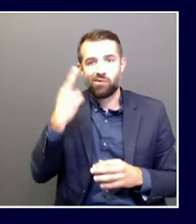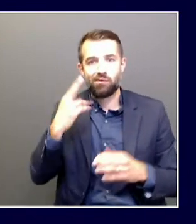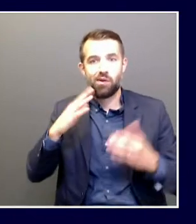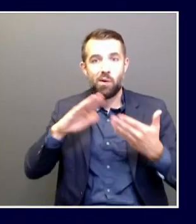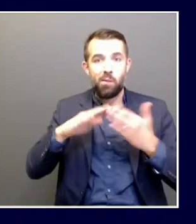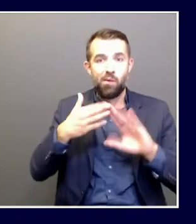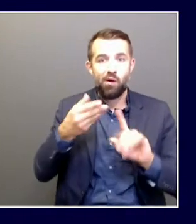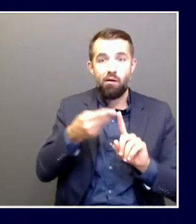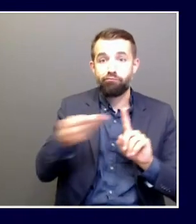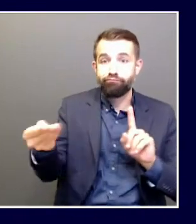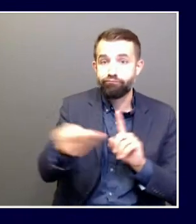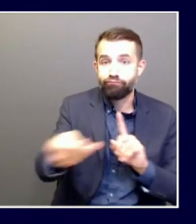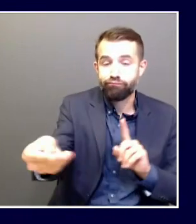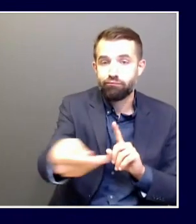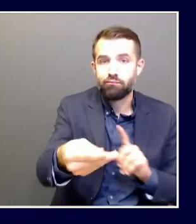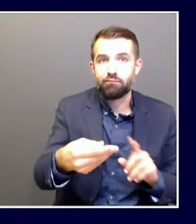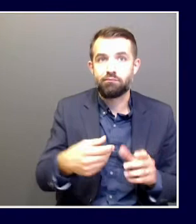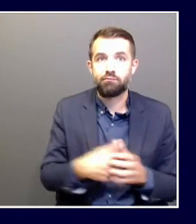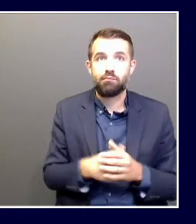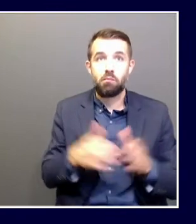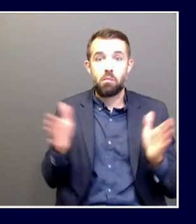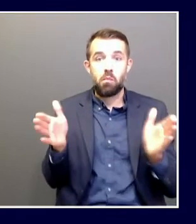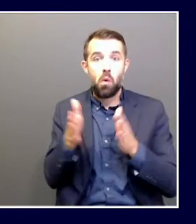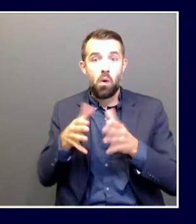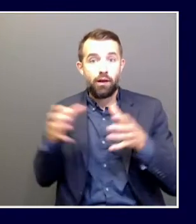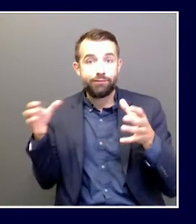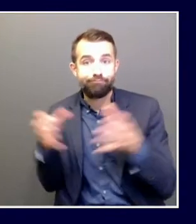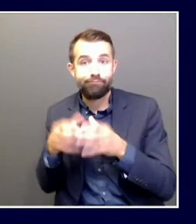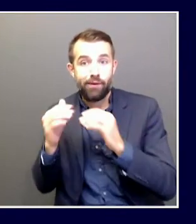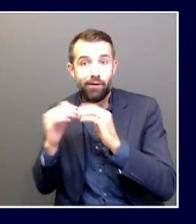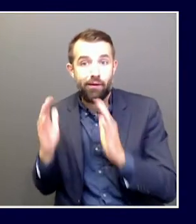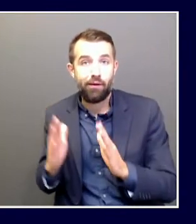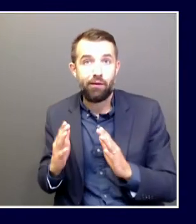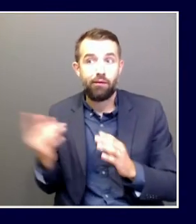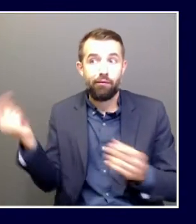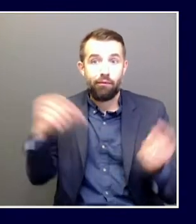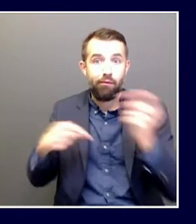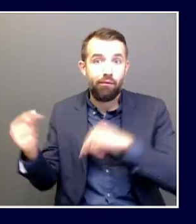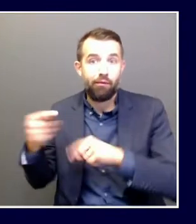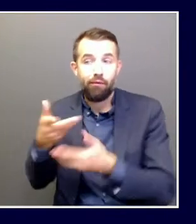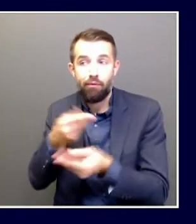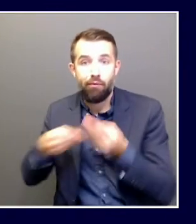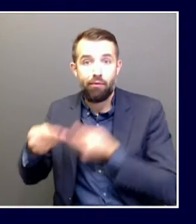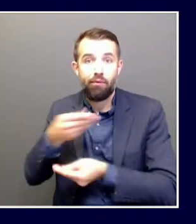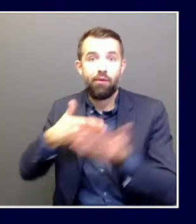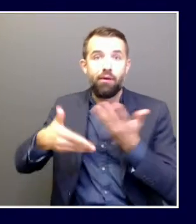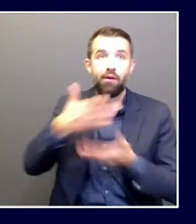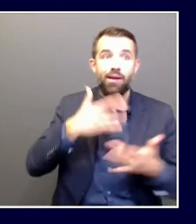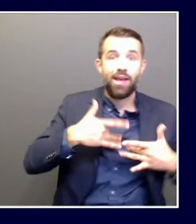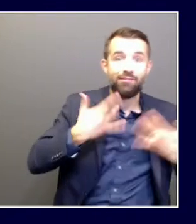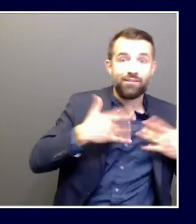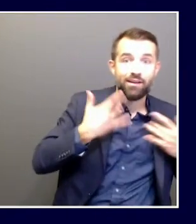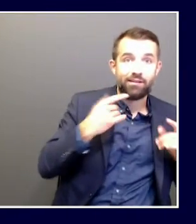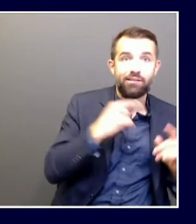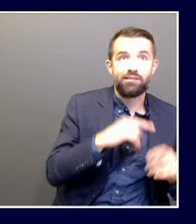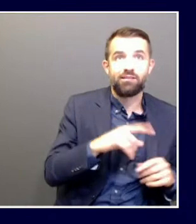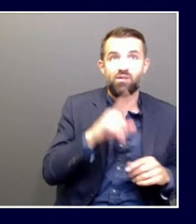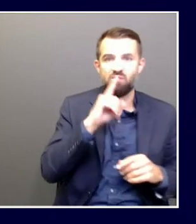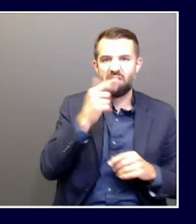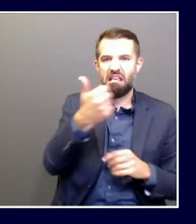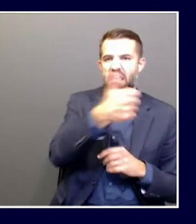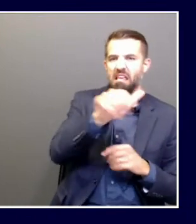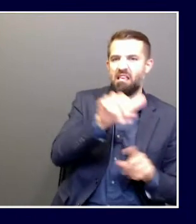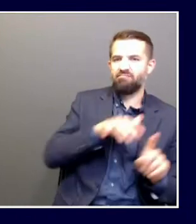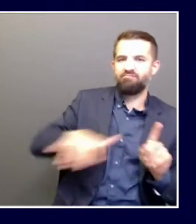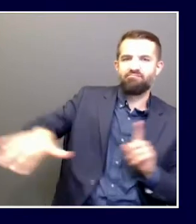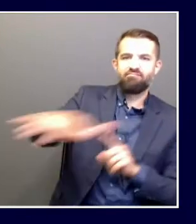that including small gatherings at folks' homes, other types of social events, anywhere where people are congregating for a